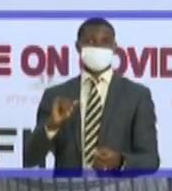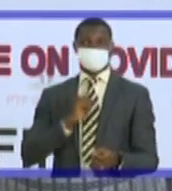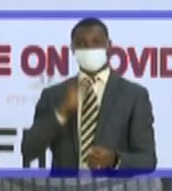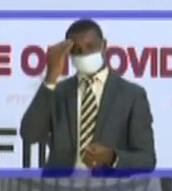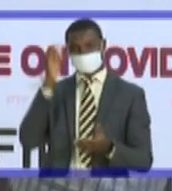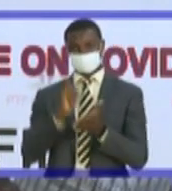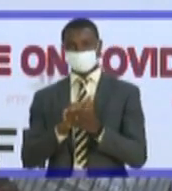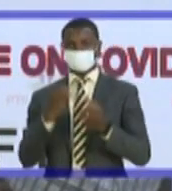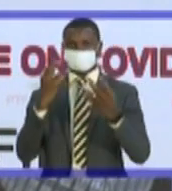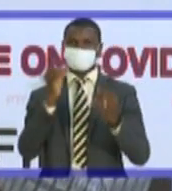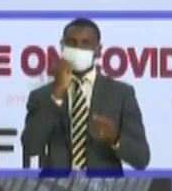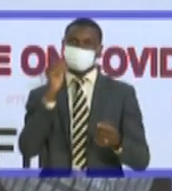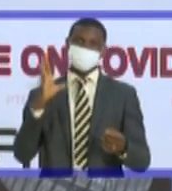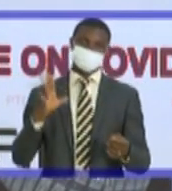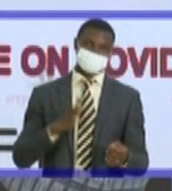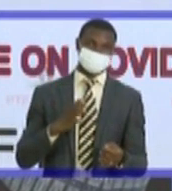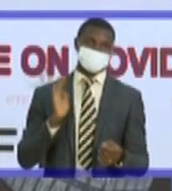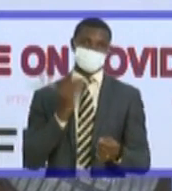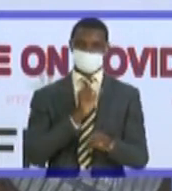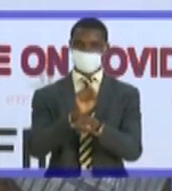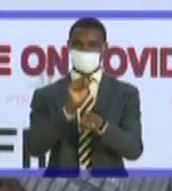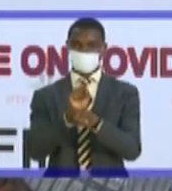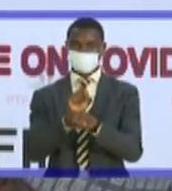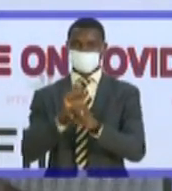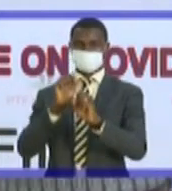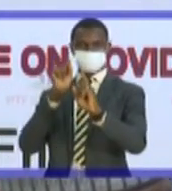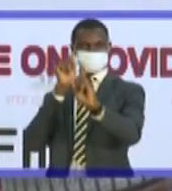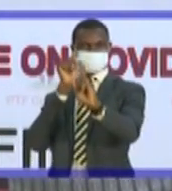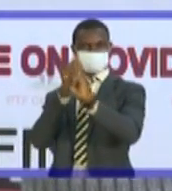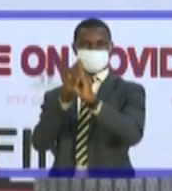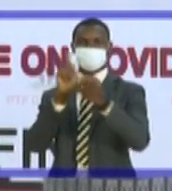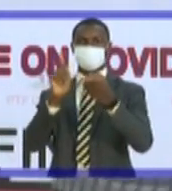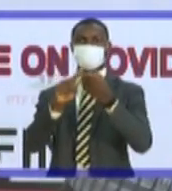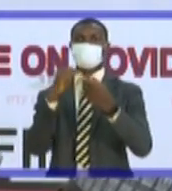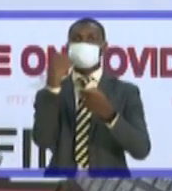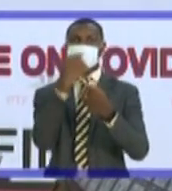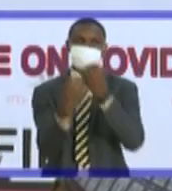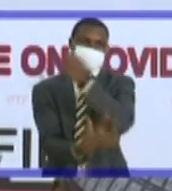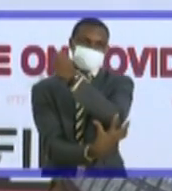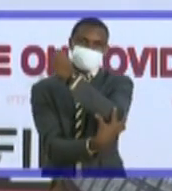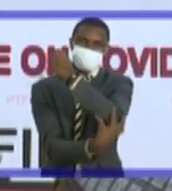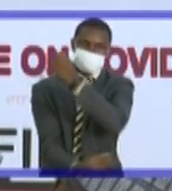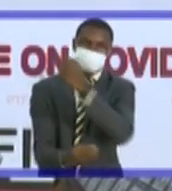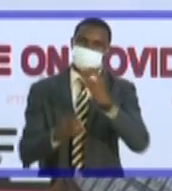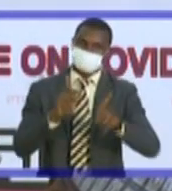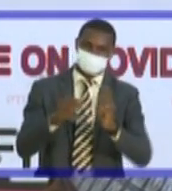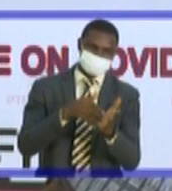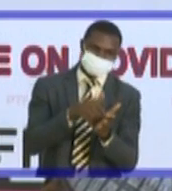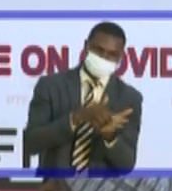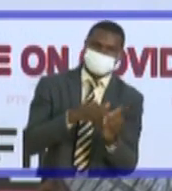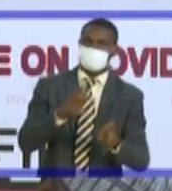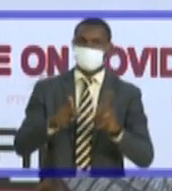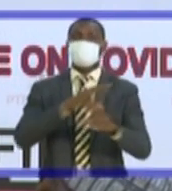marginalized, our intervention is targeted to poor and vulnerable in the society, including women that fall